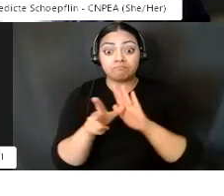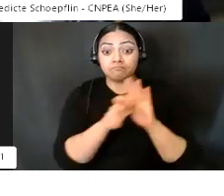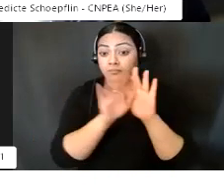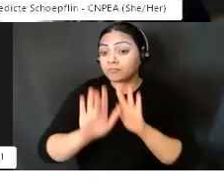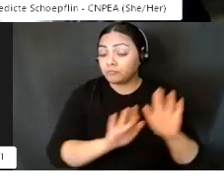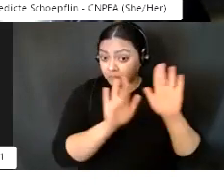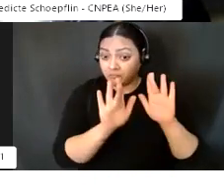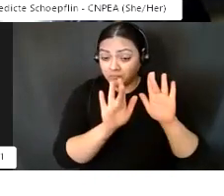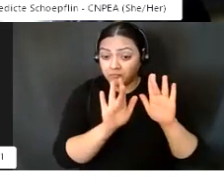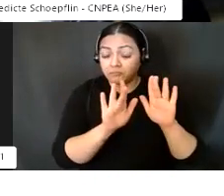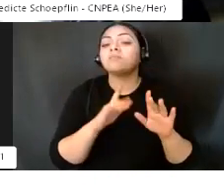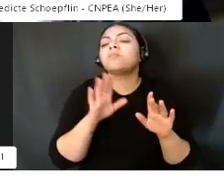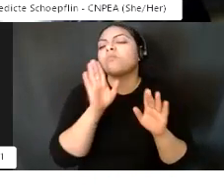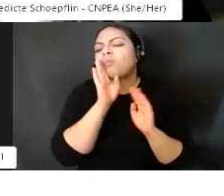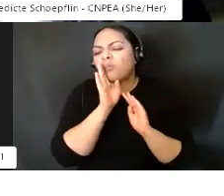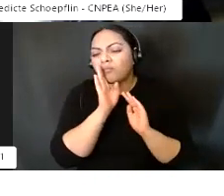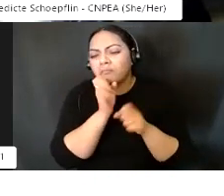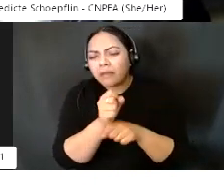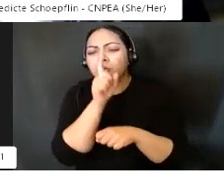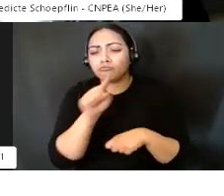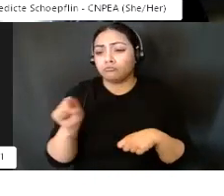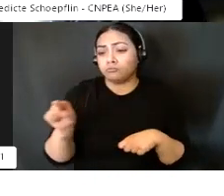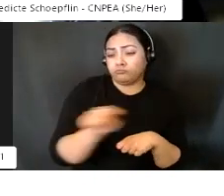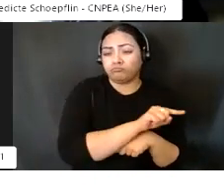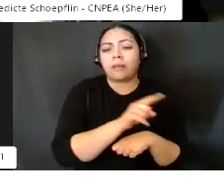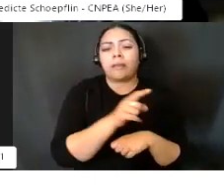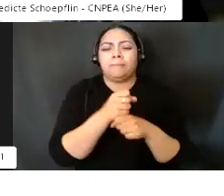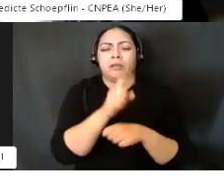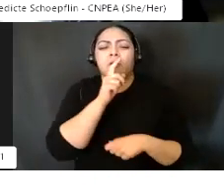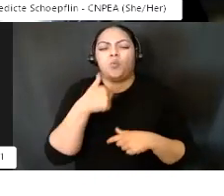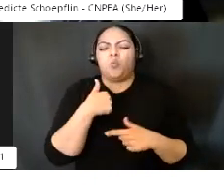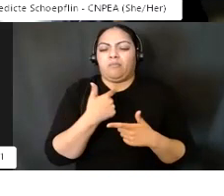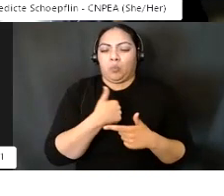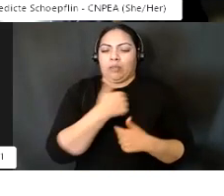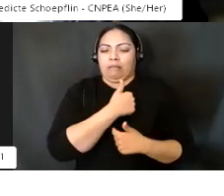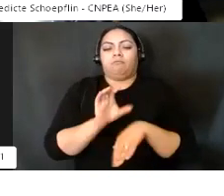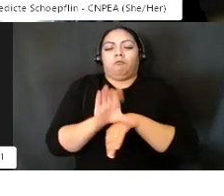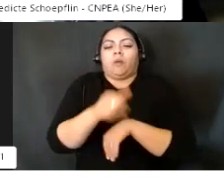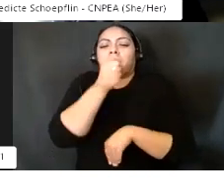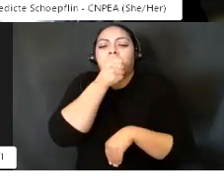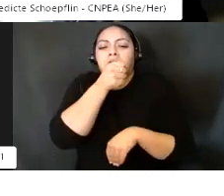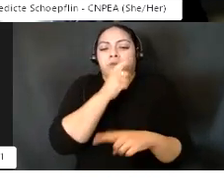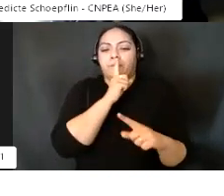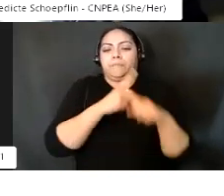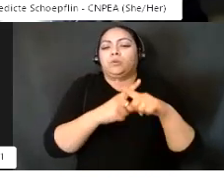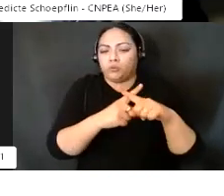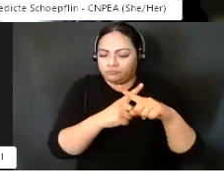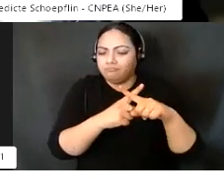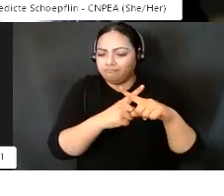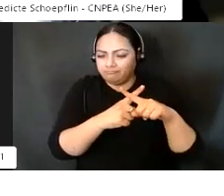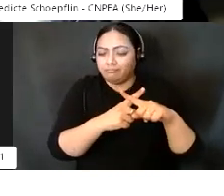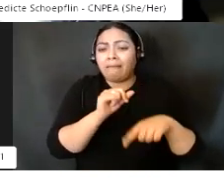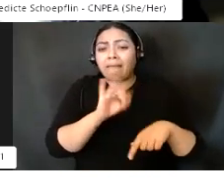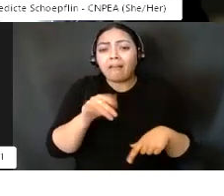we have made sure that all attendees are muted in order to protect the quality of the sound and the quality of the recording. So if you wish to